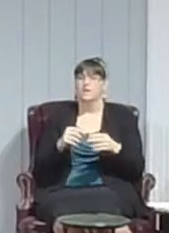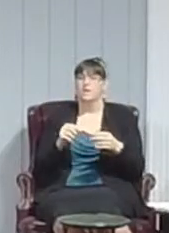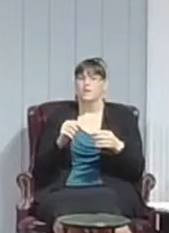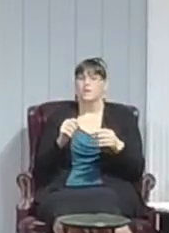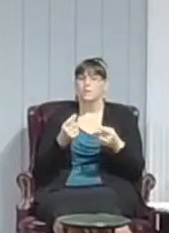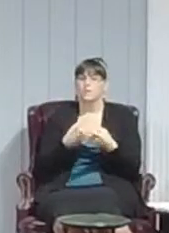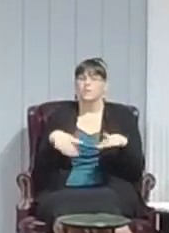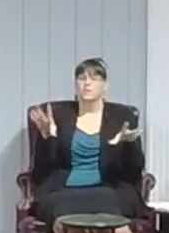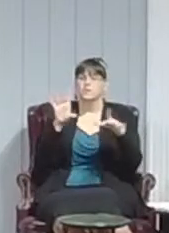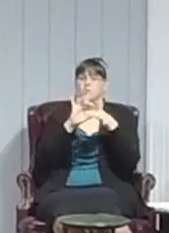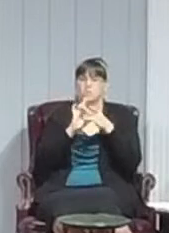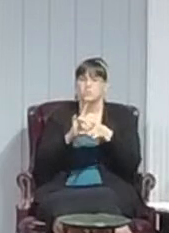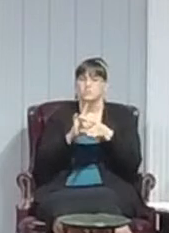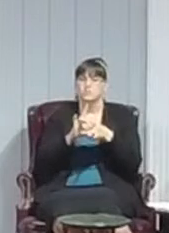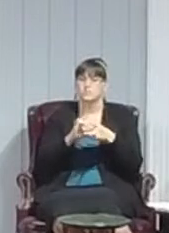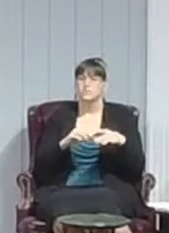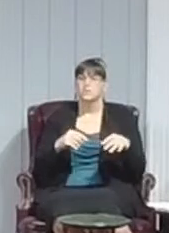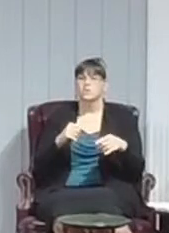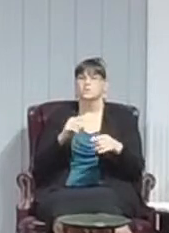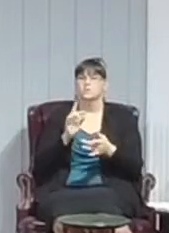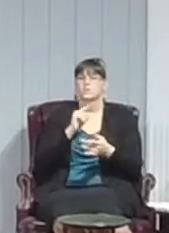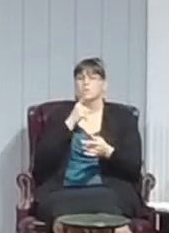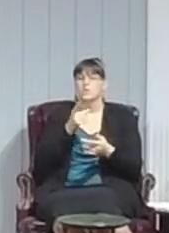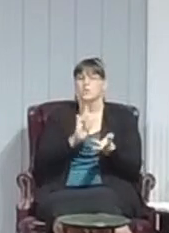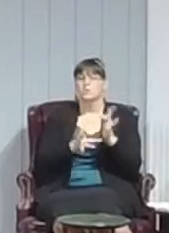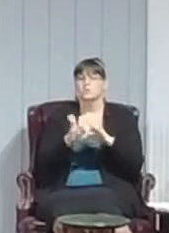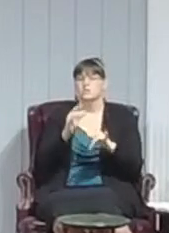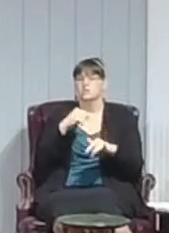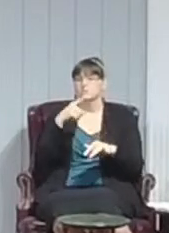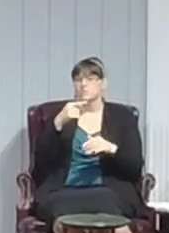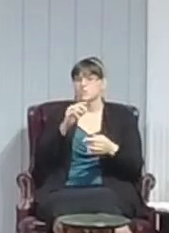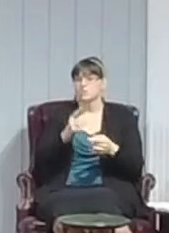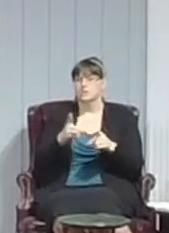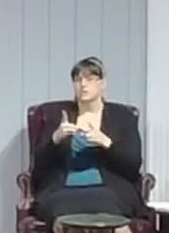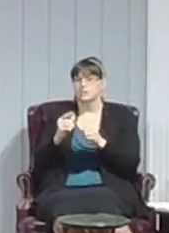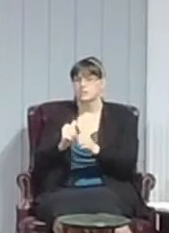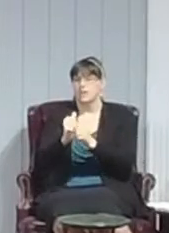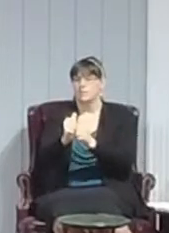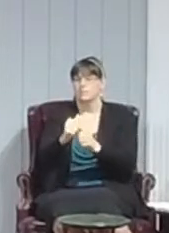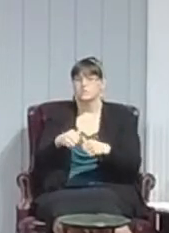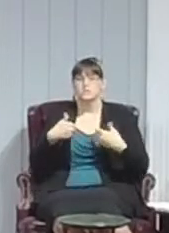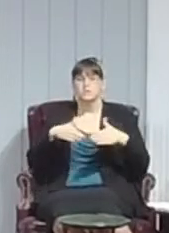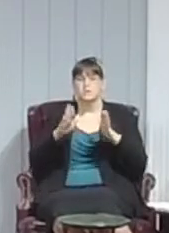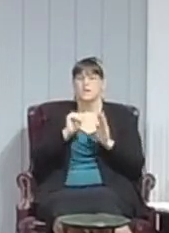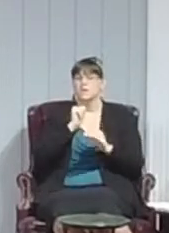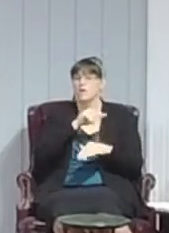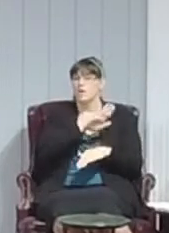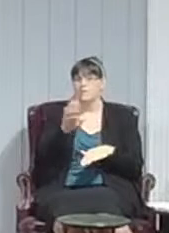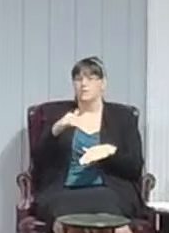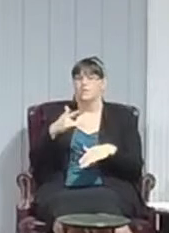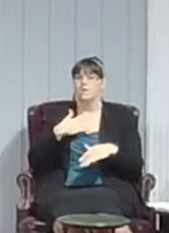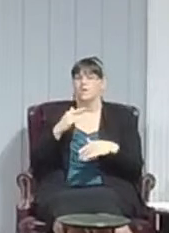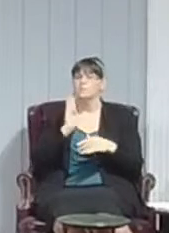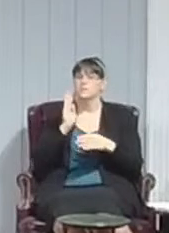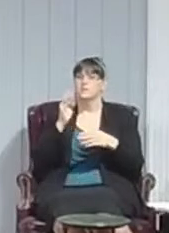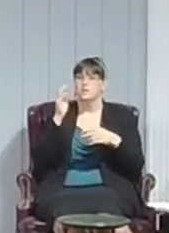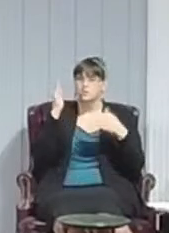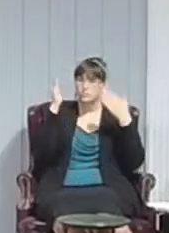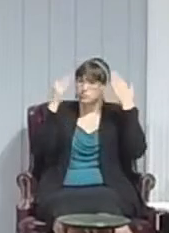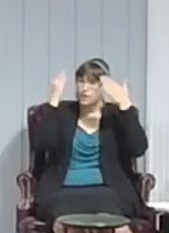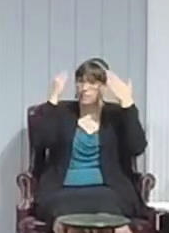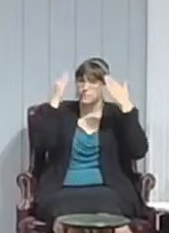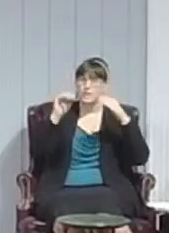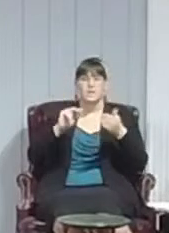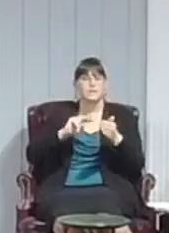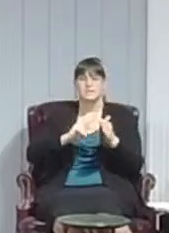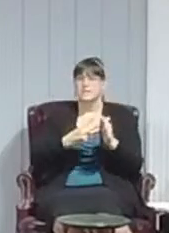very closely related. So when Jesus told the disciples to let not their heart be troubled, he didn't mean to say that